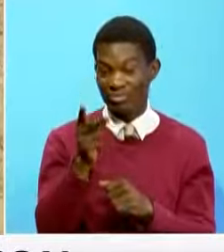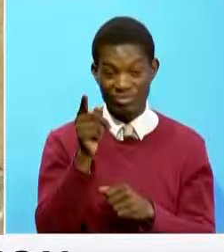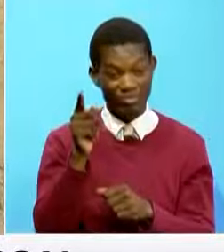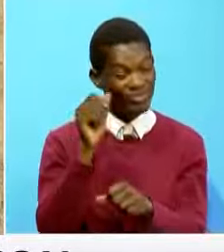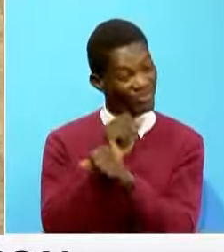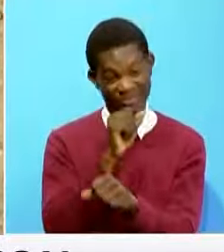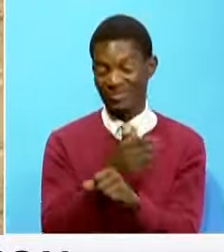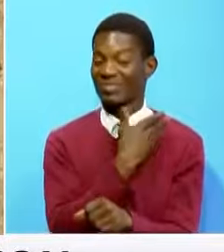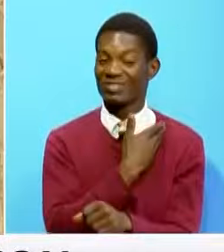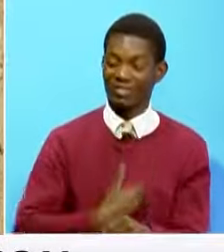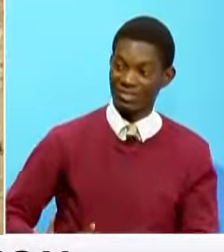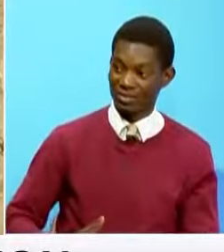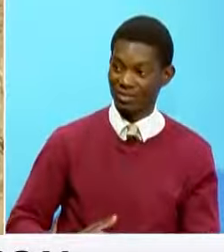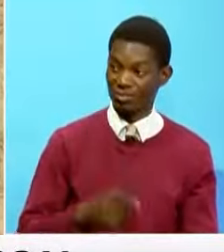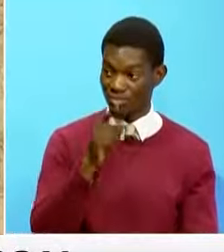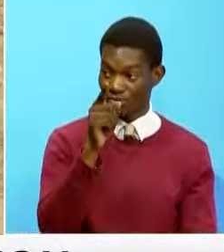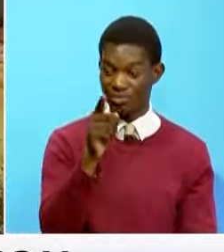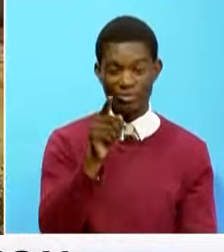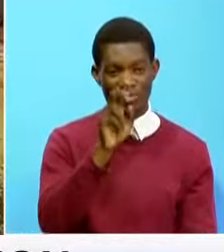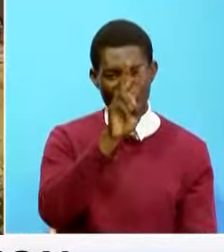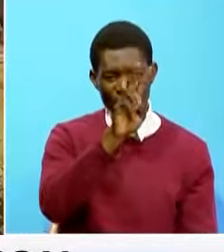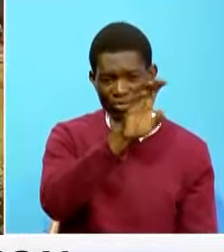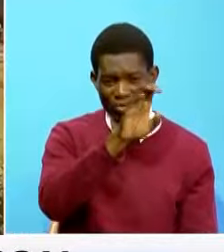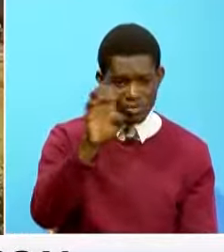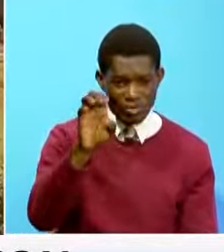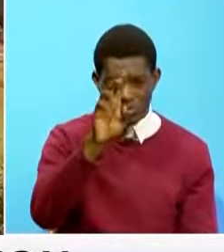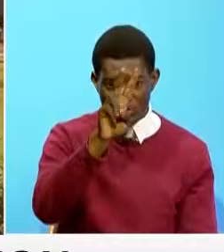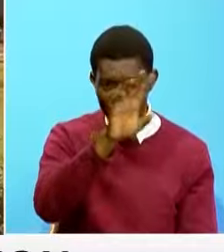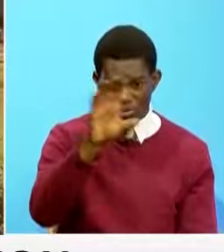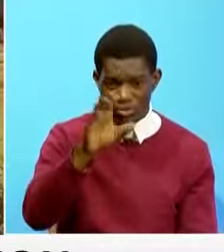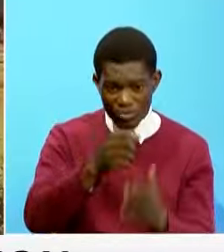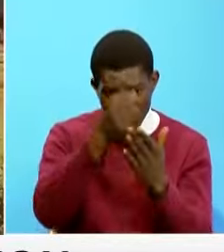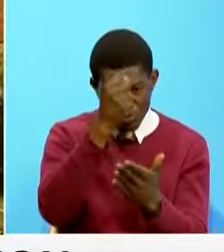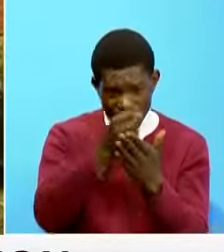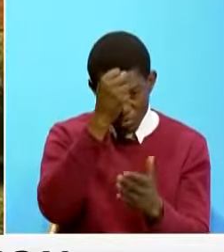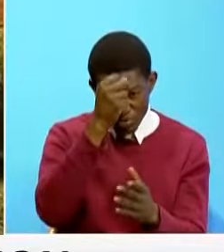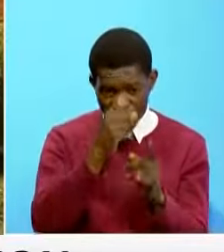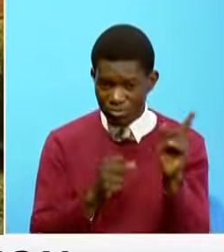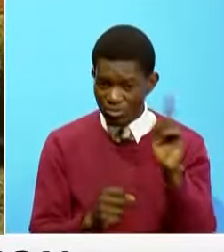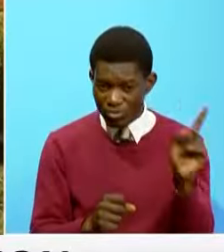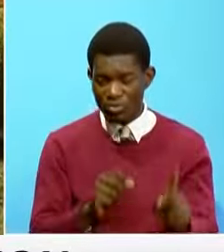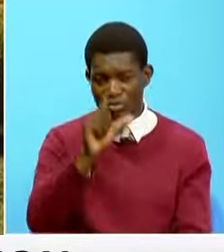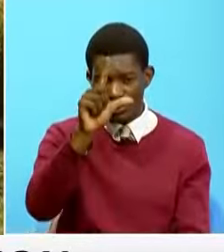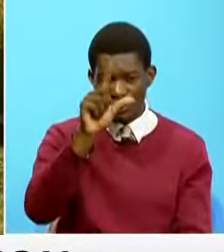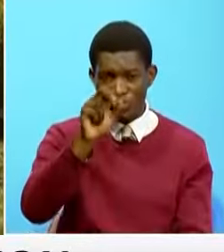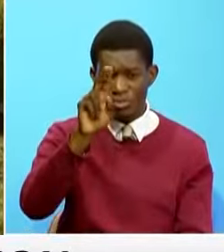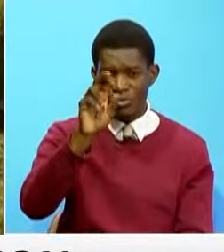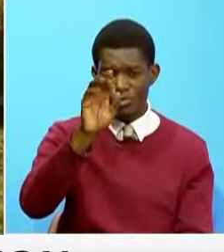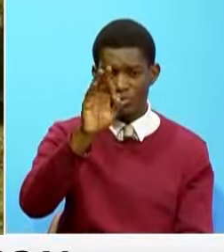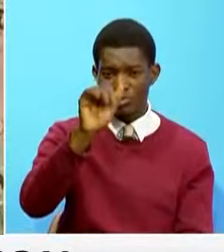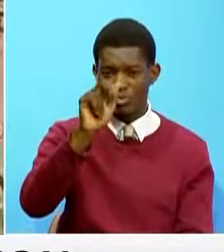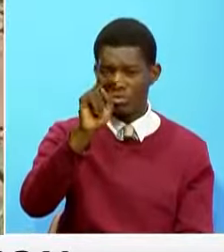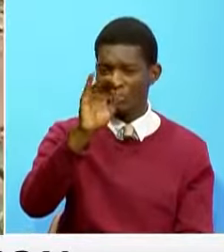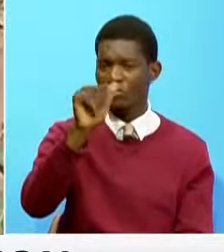commitment. These are among the 200 students at Lufanyama's Katembola Youth Skills Training Center, sponsored by government under the